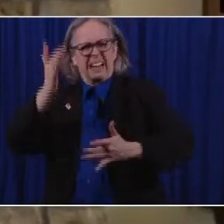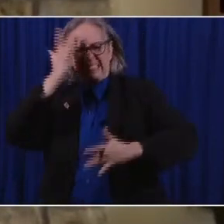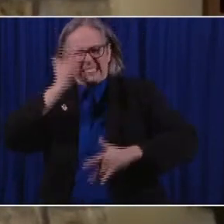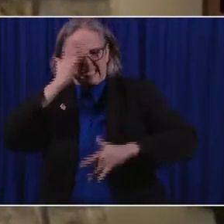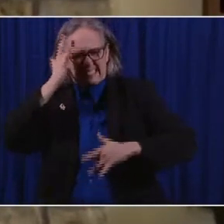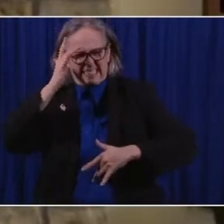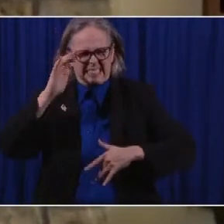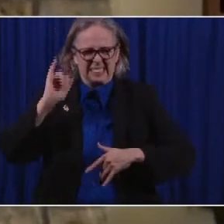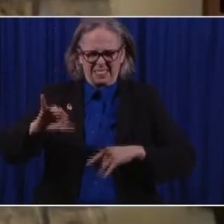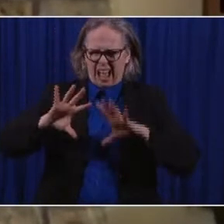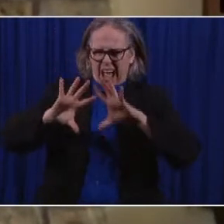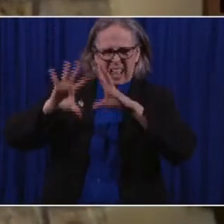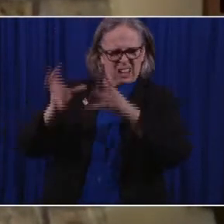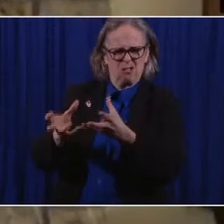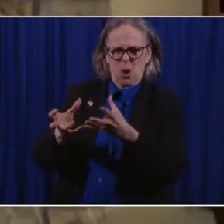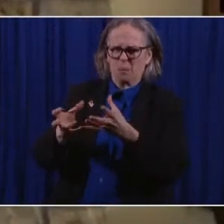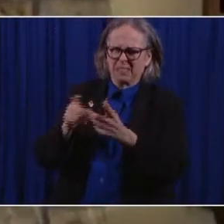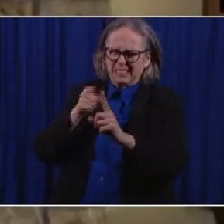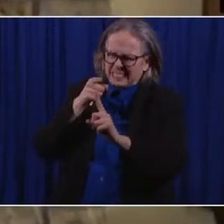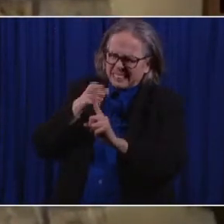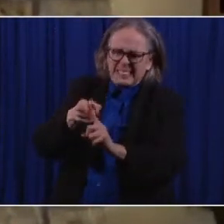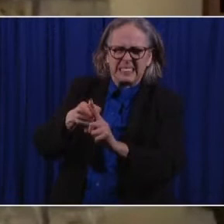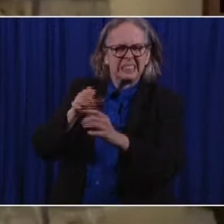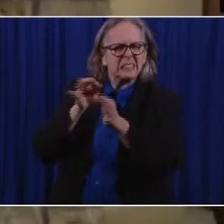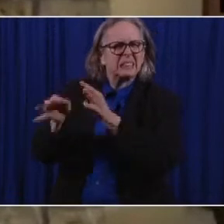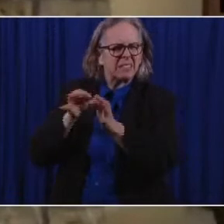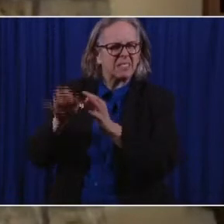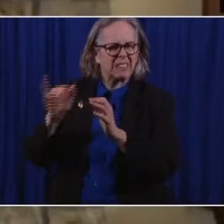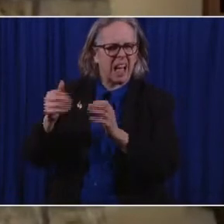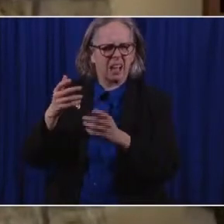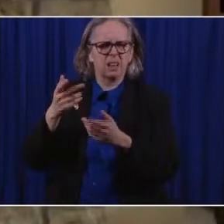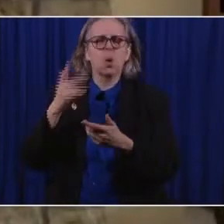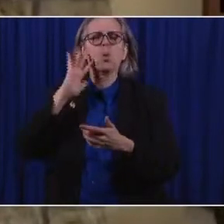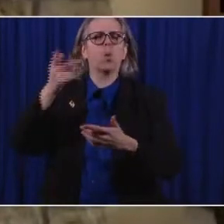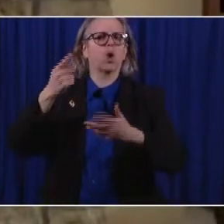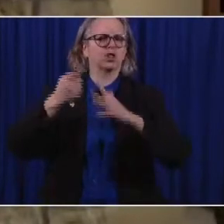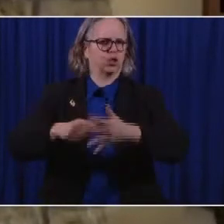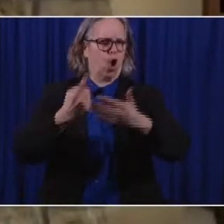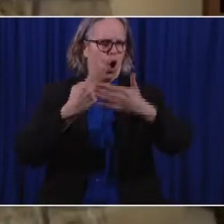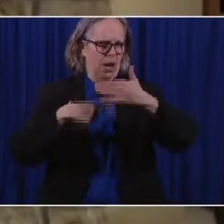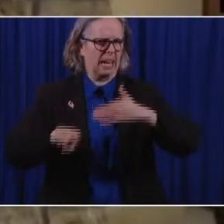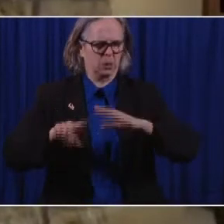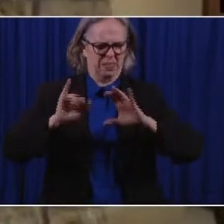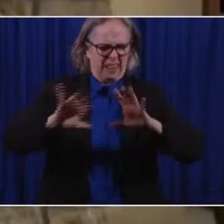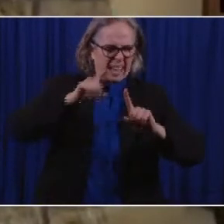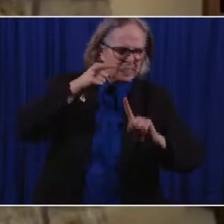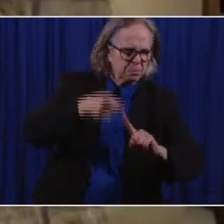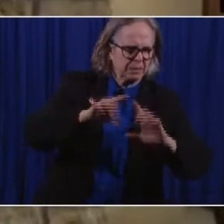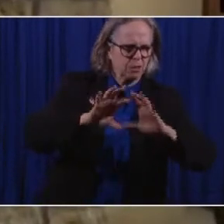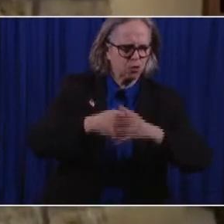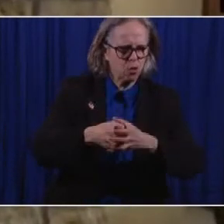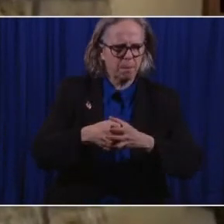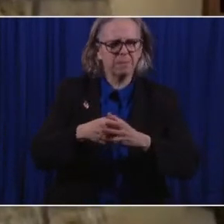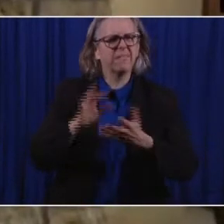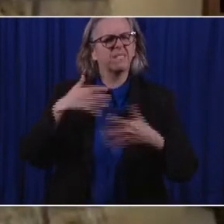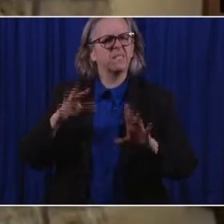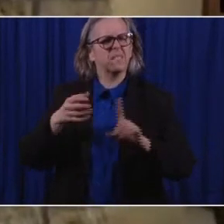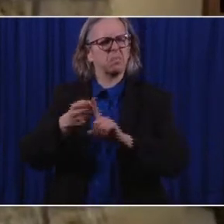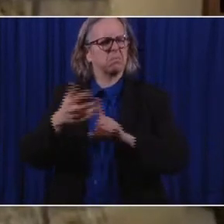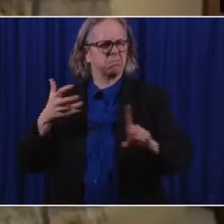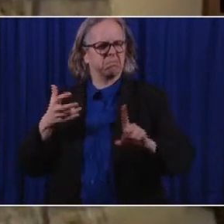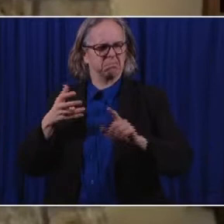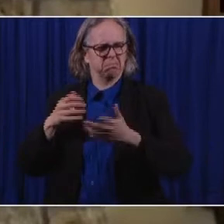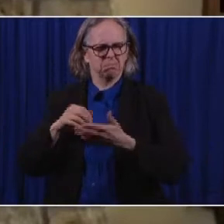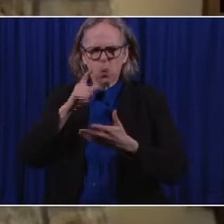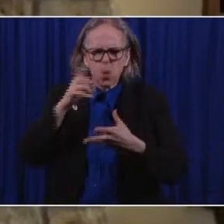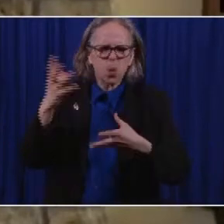And we will talk about that more next week, probably next Thursday, a week from today, as we get closer to that and explain to